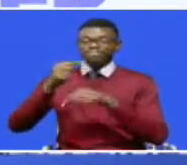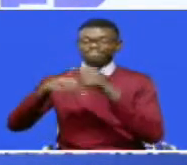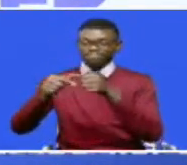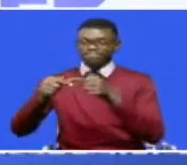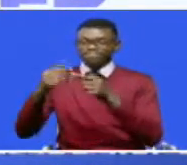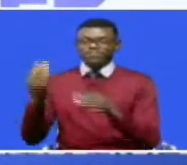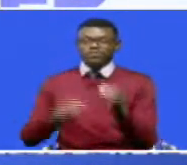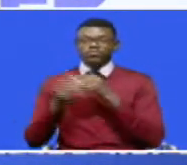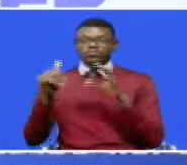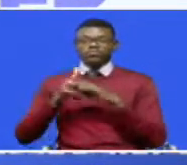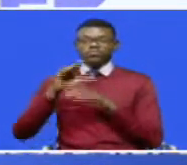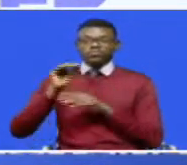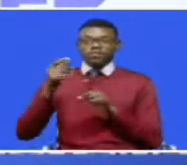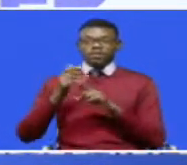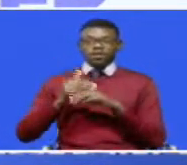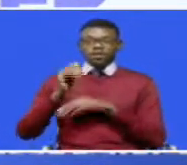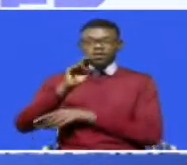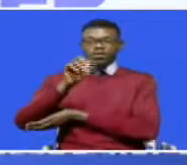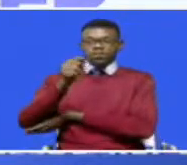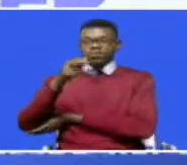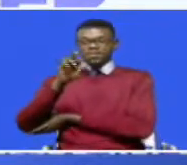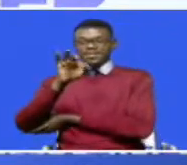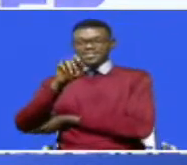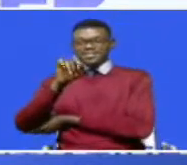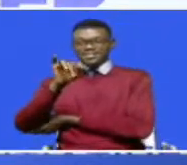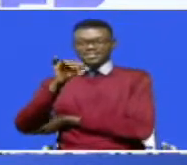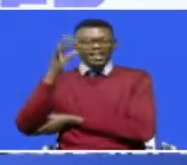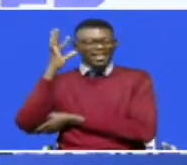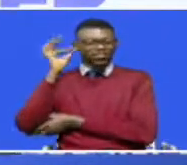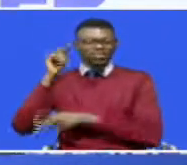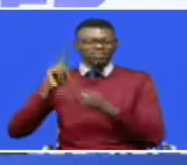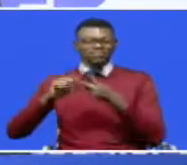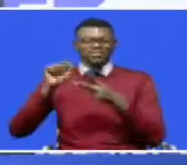of course, after Mauritius, South Africa, Tunisia, Algeria, Ghana.